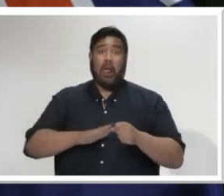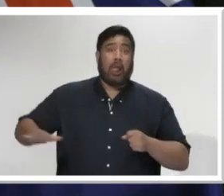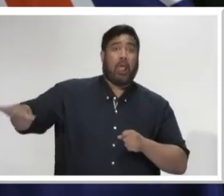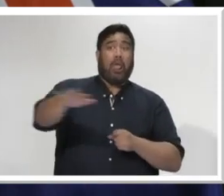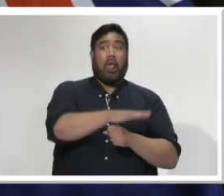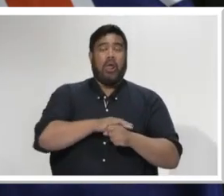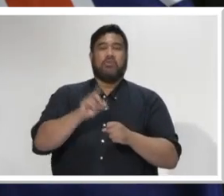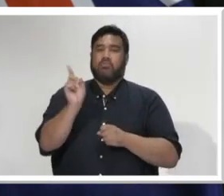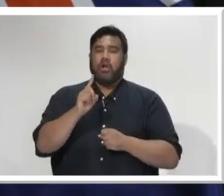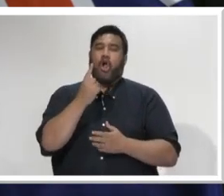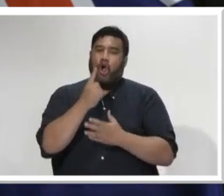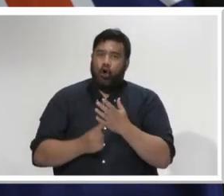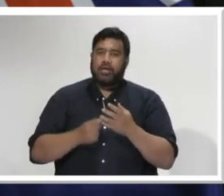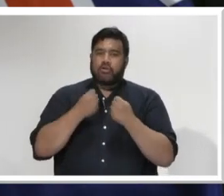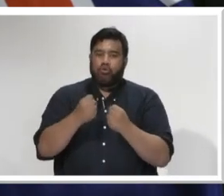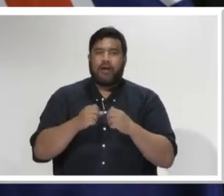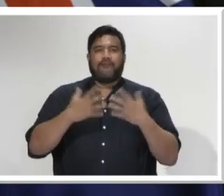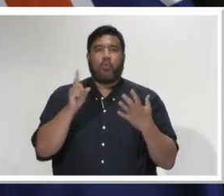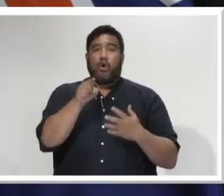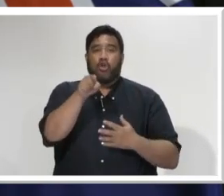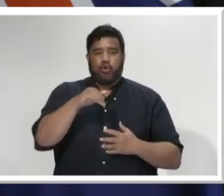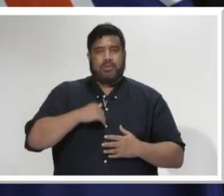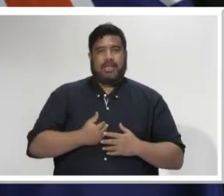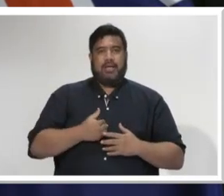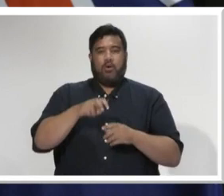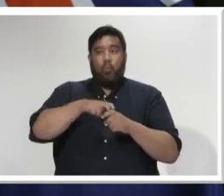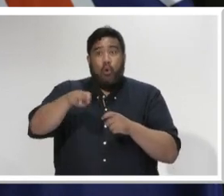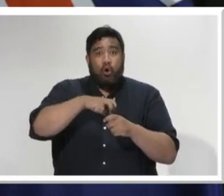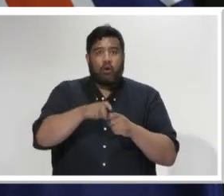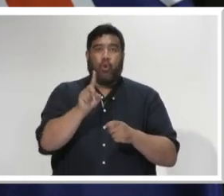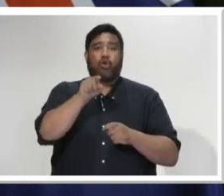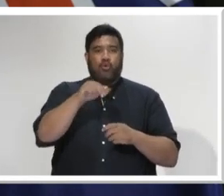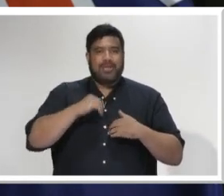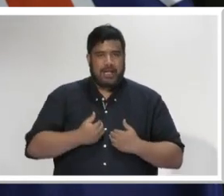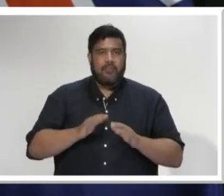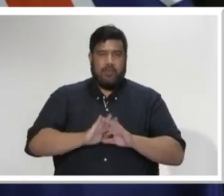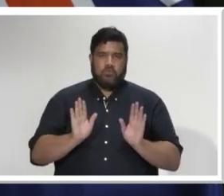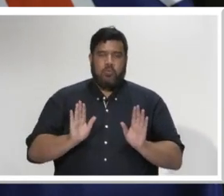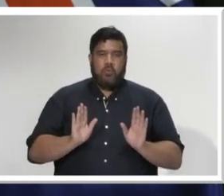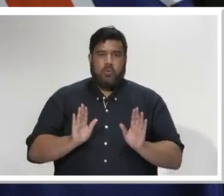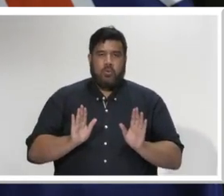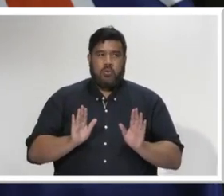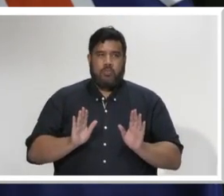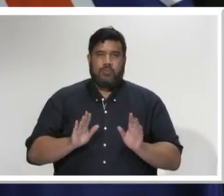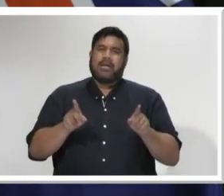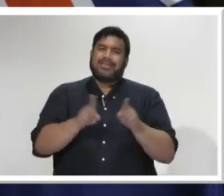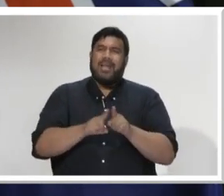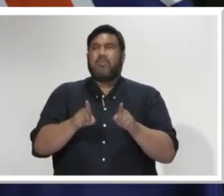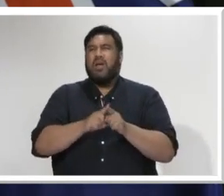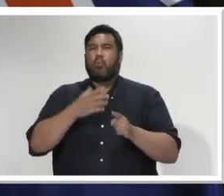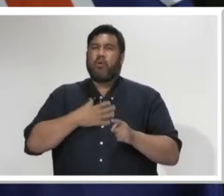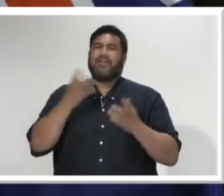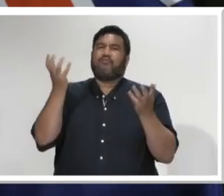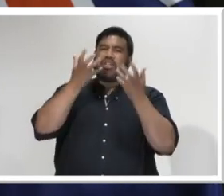only what is necessary is still the goal here. When it comes to recreation, the principles also remain